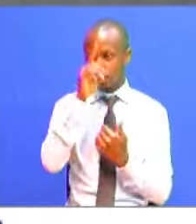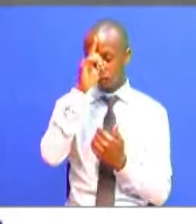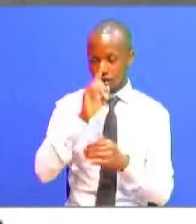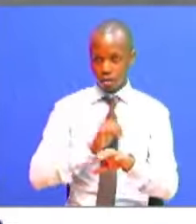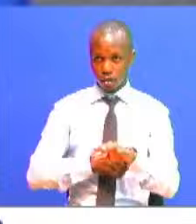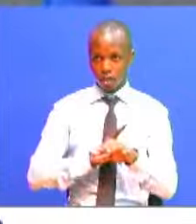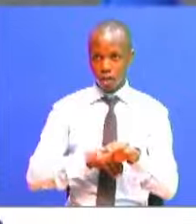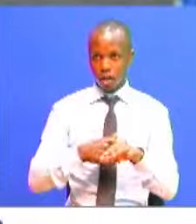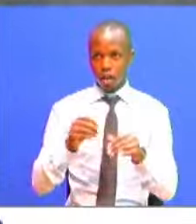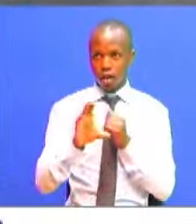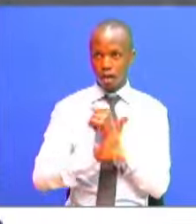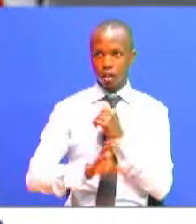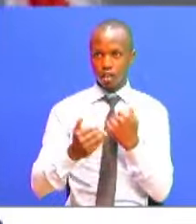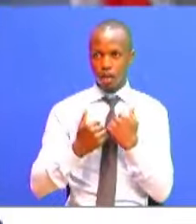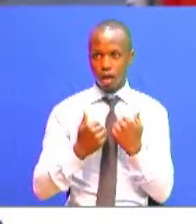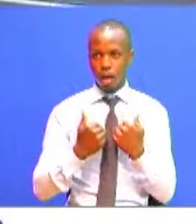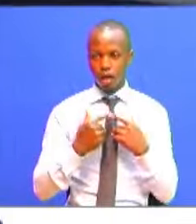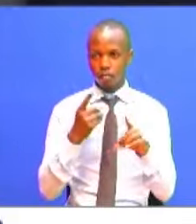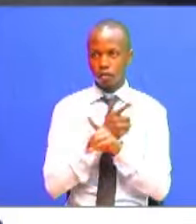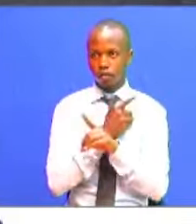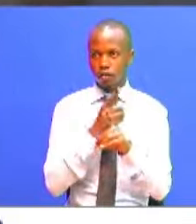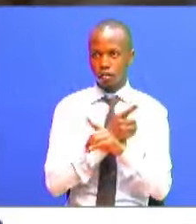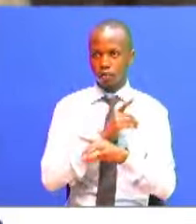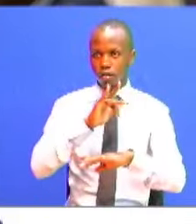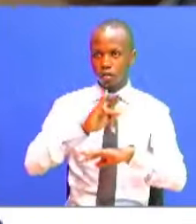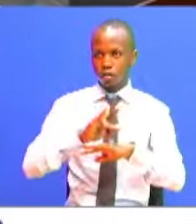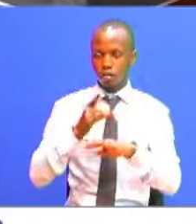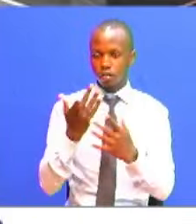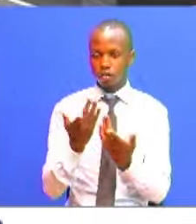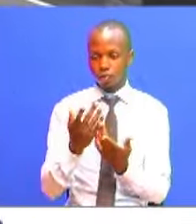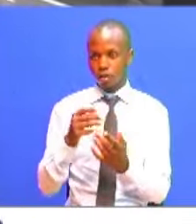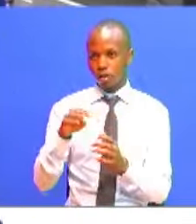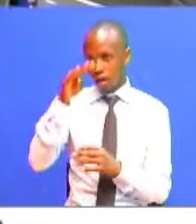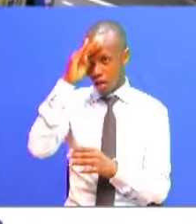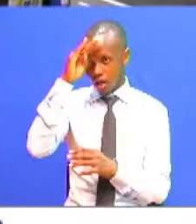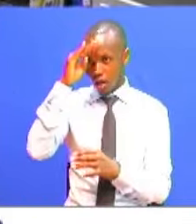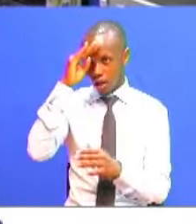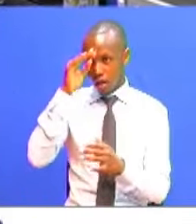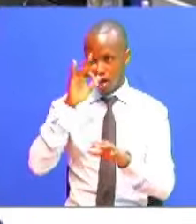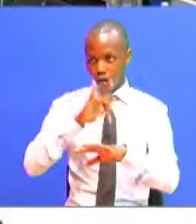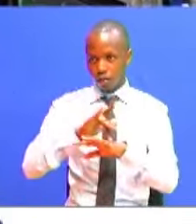still grappling with adverse effects of illicit liquor in the market.